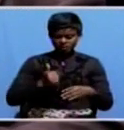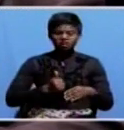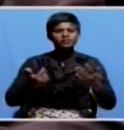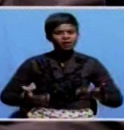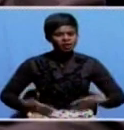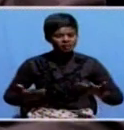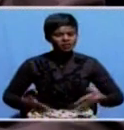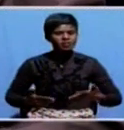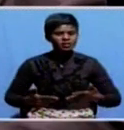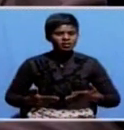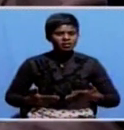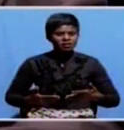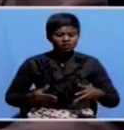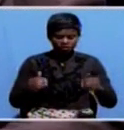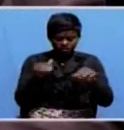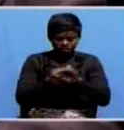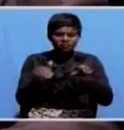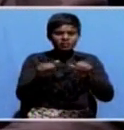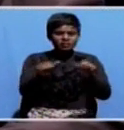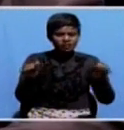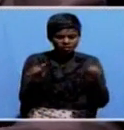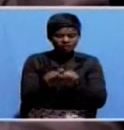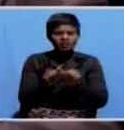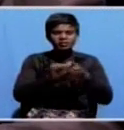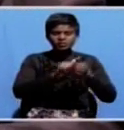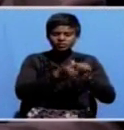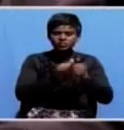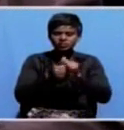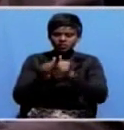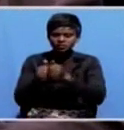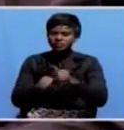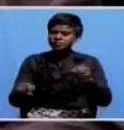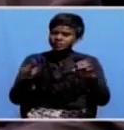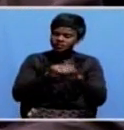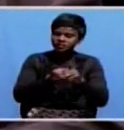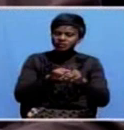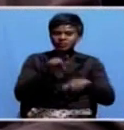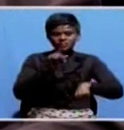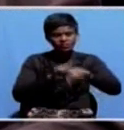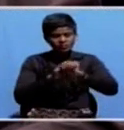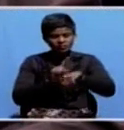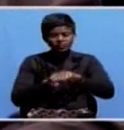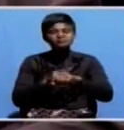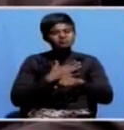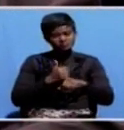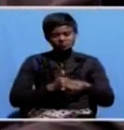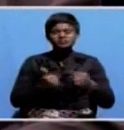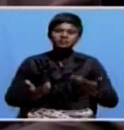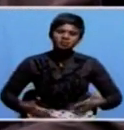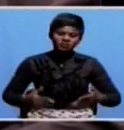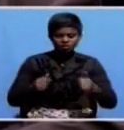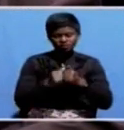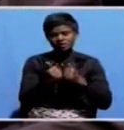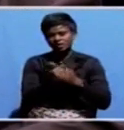satisfied in various boards where I participated, like the National Food and Nutrition Commission and other